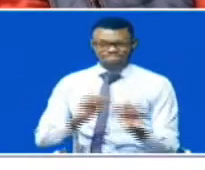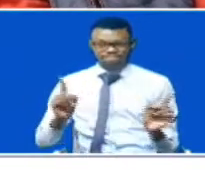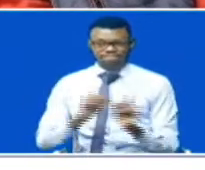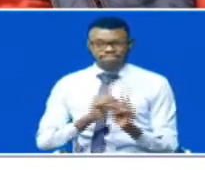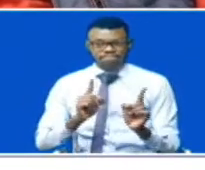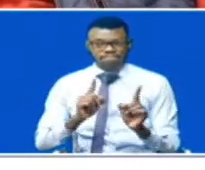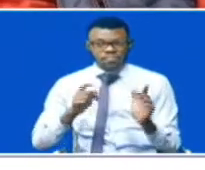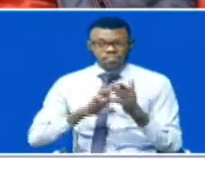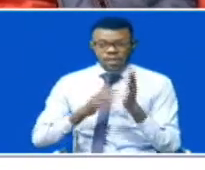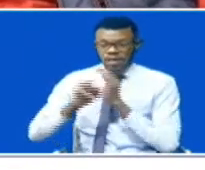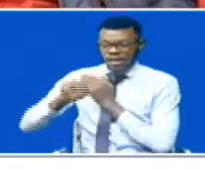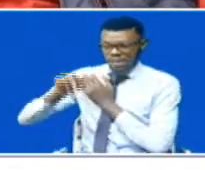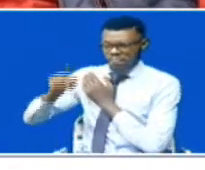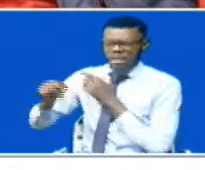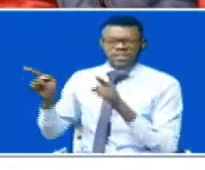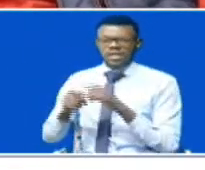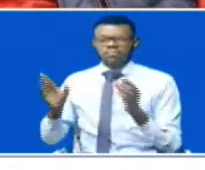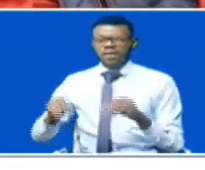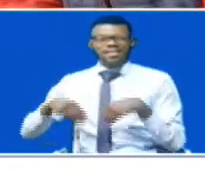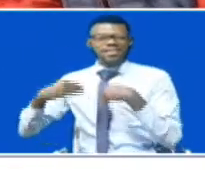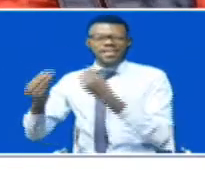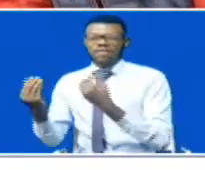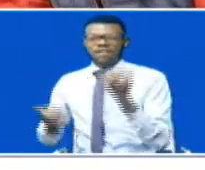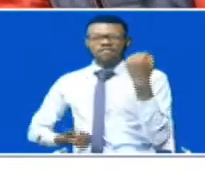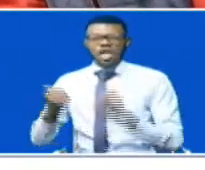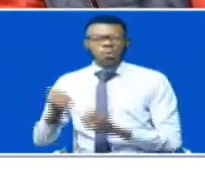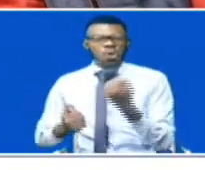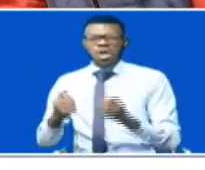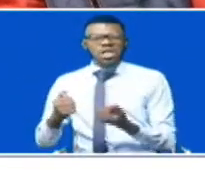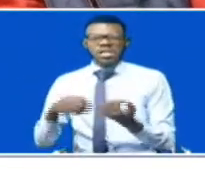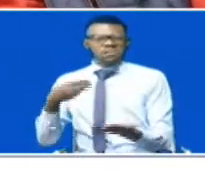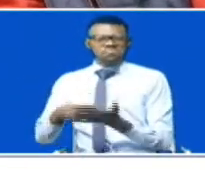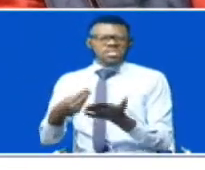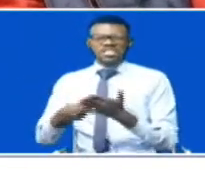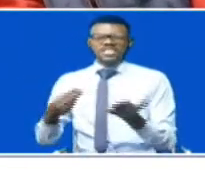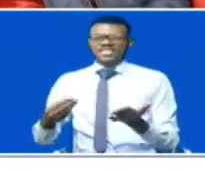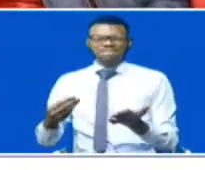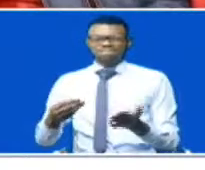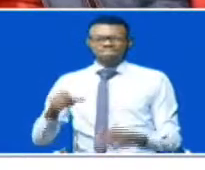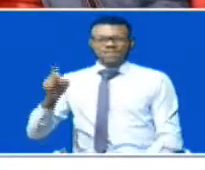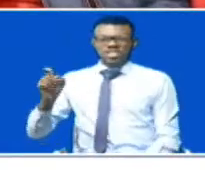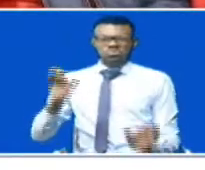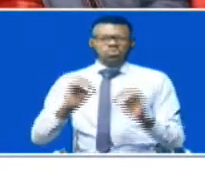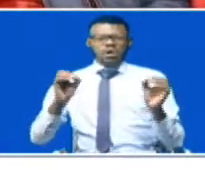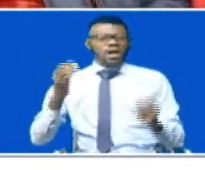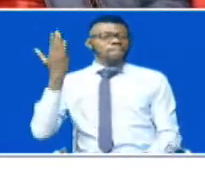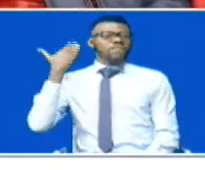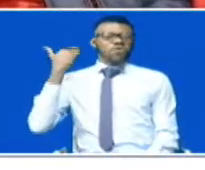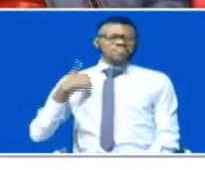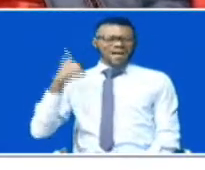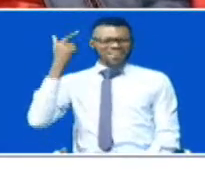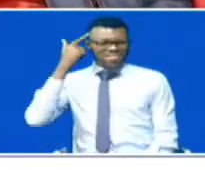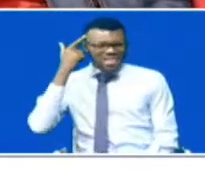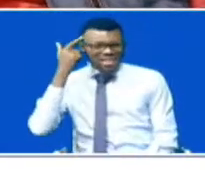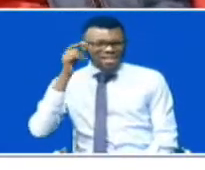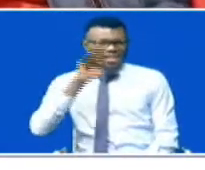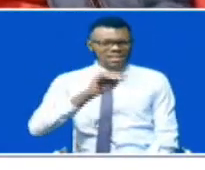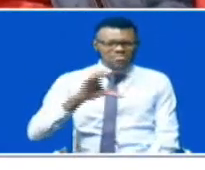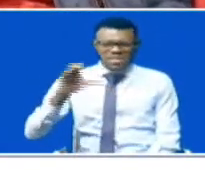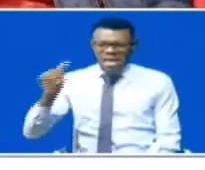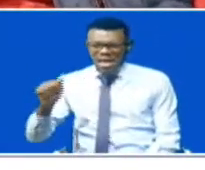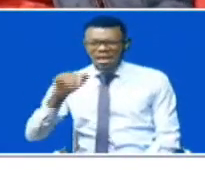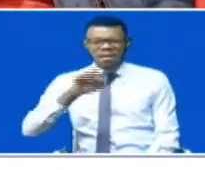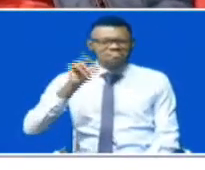also the MPs should be denied this facility. All right. In my mind, in the beginning, it was not necessary for MPs even or to get the MCAs card. Okay. To get